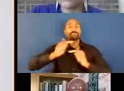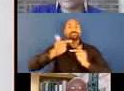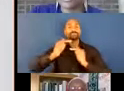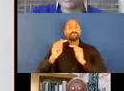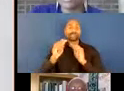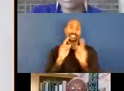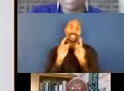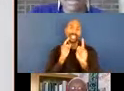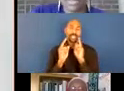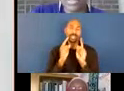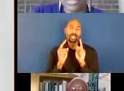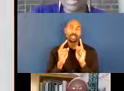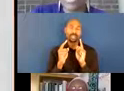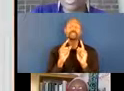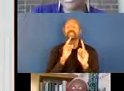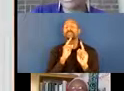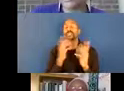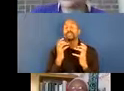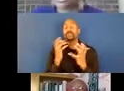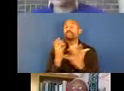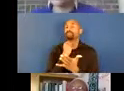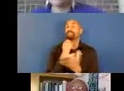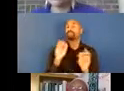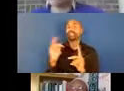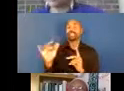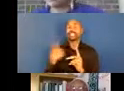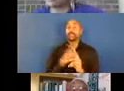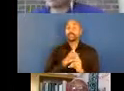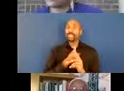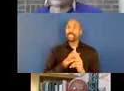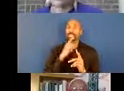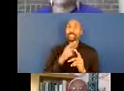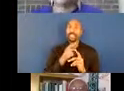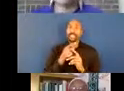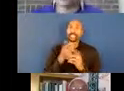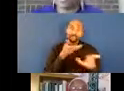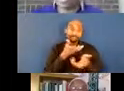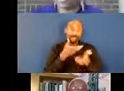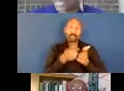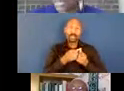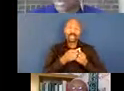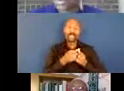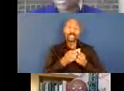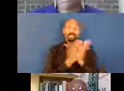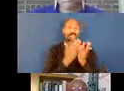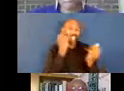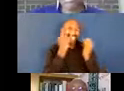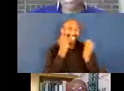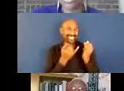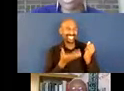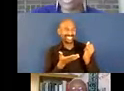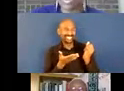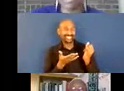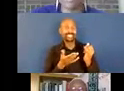much for this to be an opportunity for us to engage the ideas in the book. And so with that, I'm